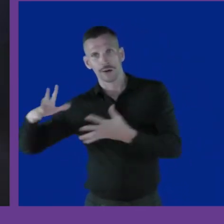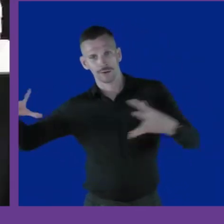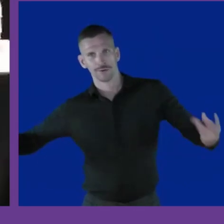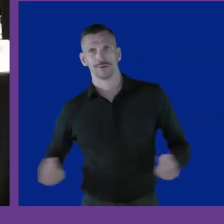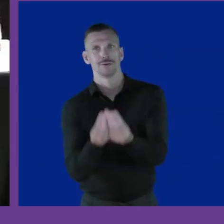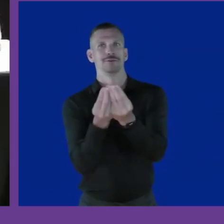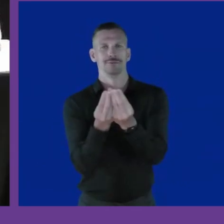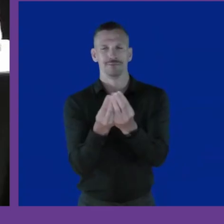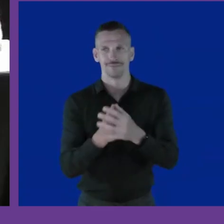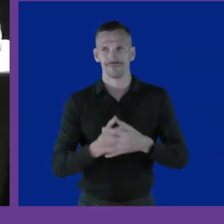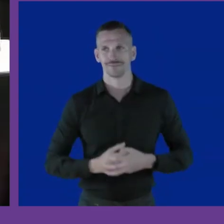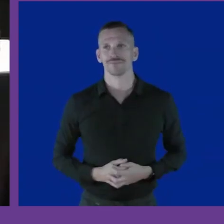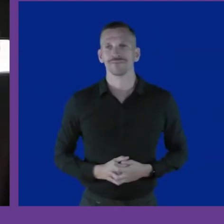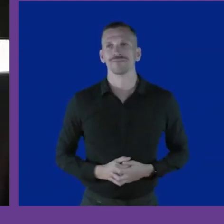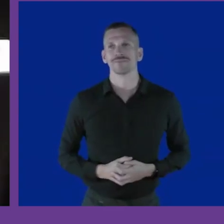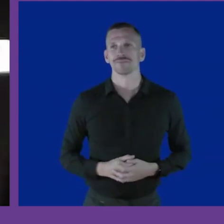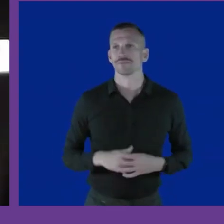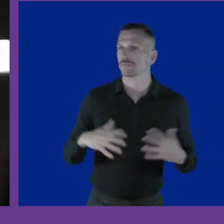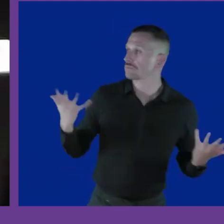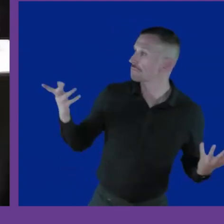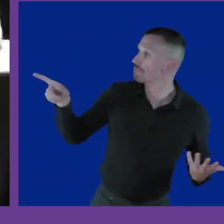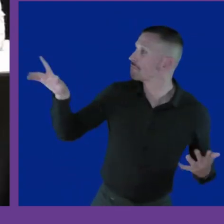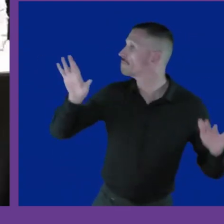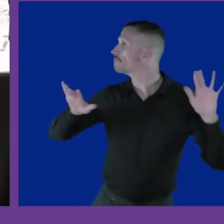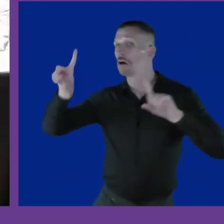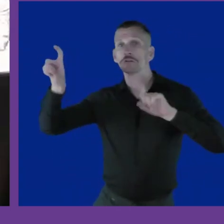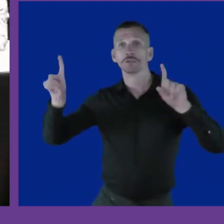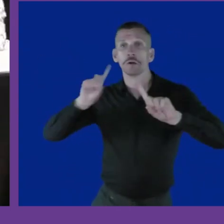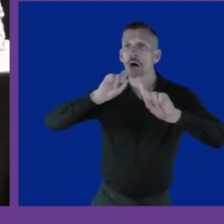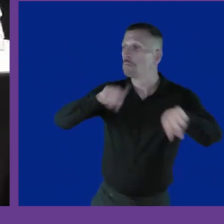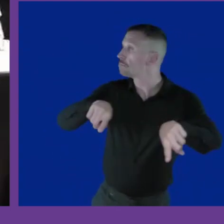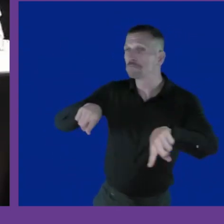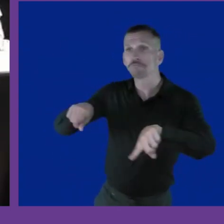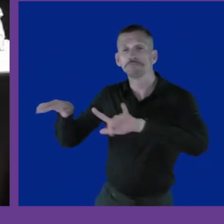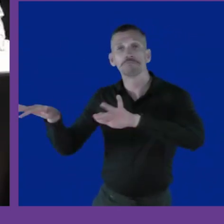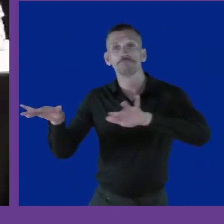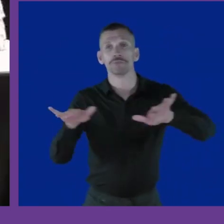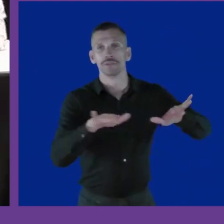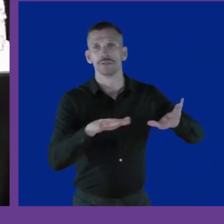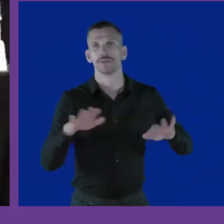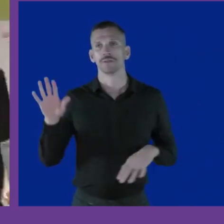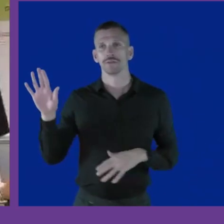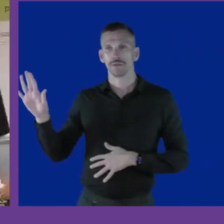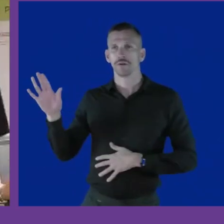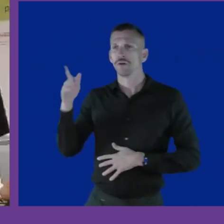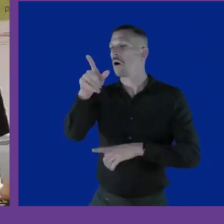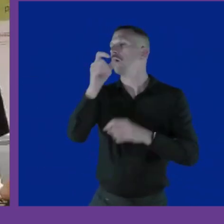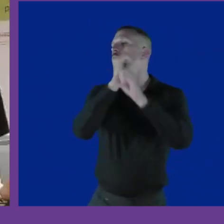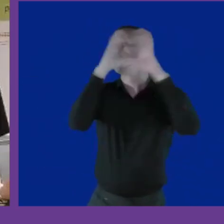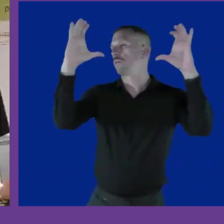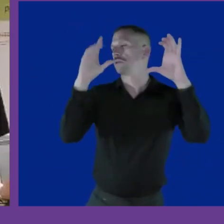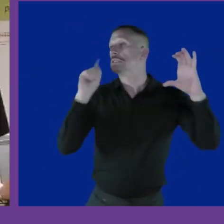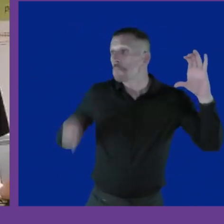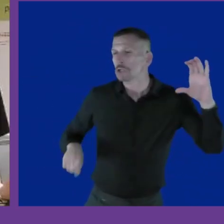Any reply on this? Or is there? It was a putting on the spot, but I mean,